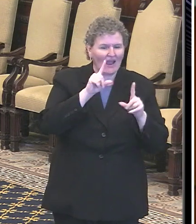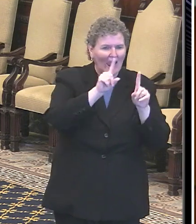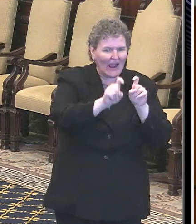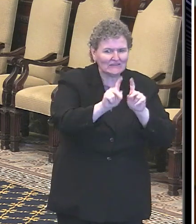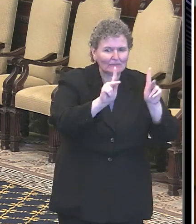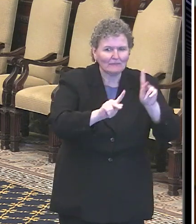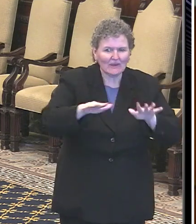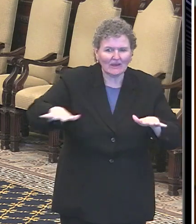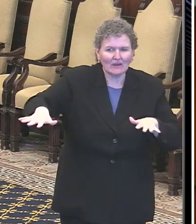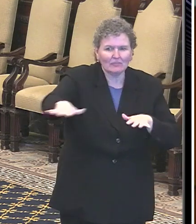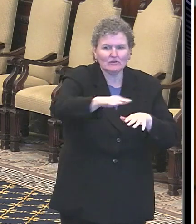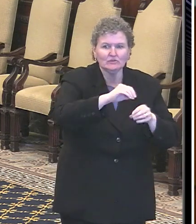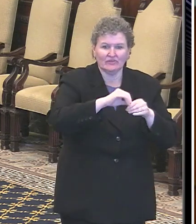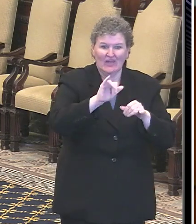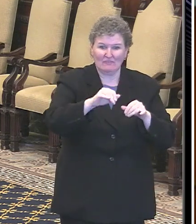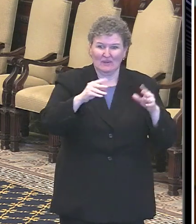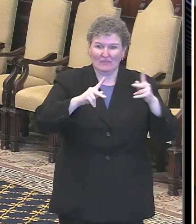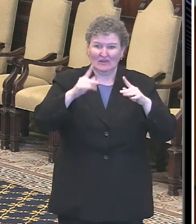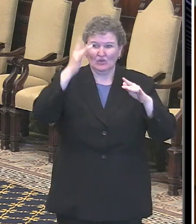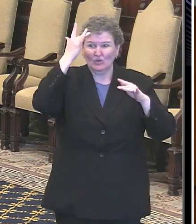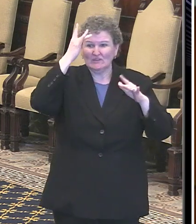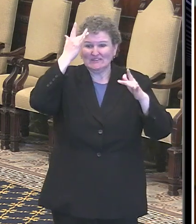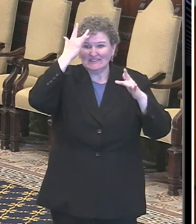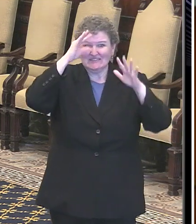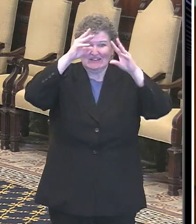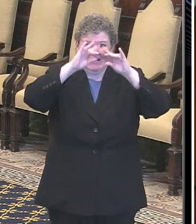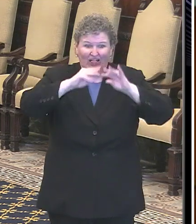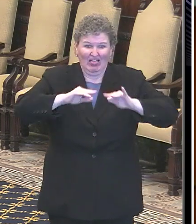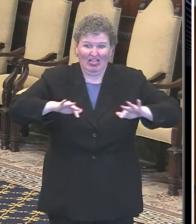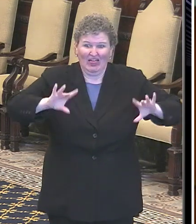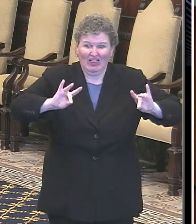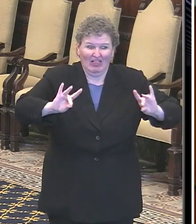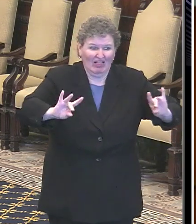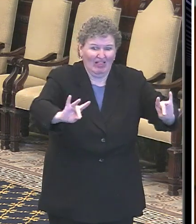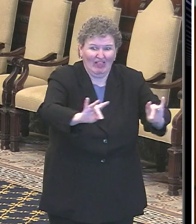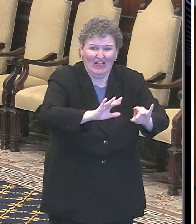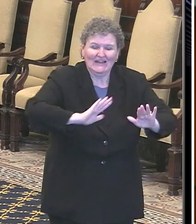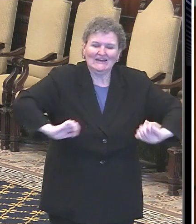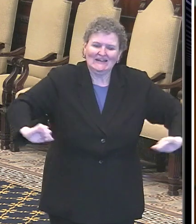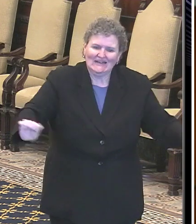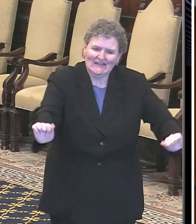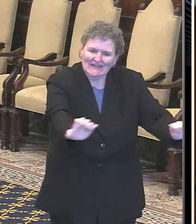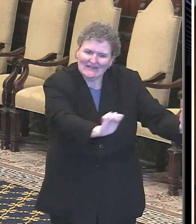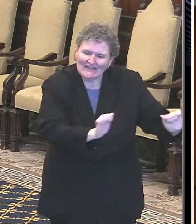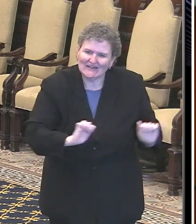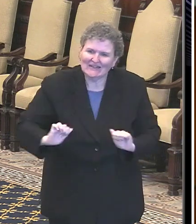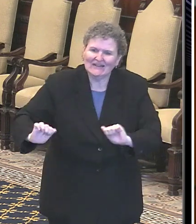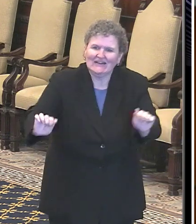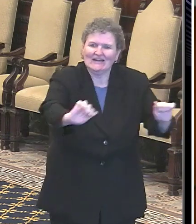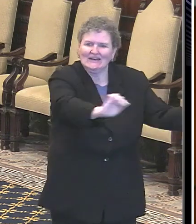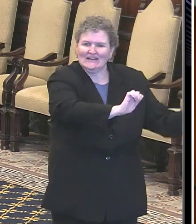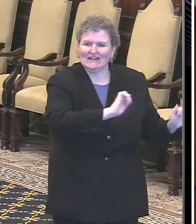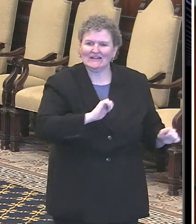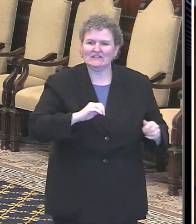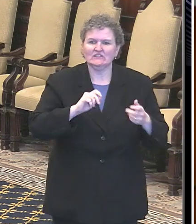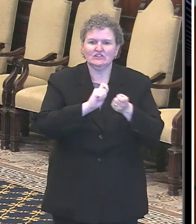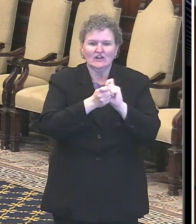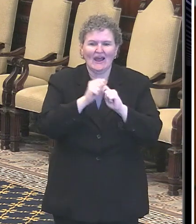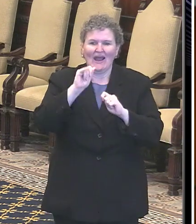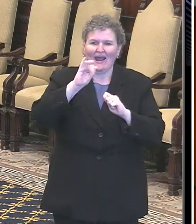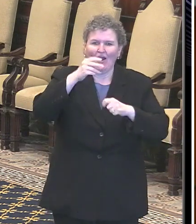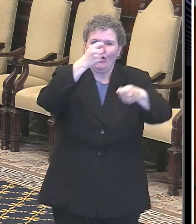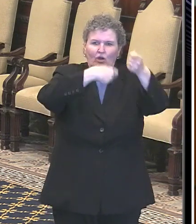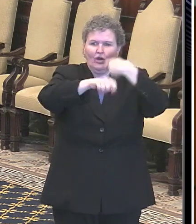other. The people keep cleaning the surfaces, but the other steps to really change the air is probably not going to be likely to make